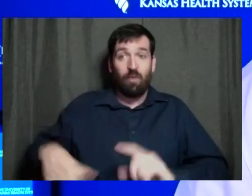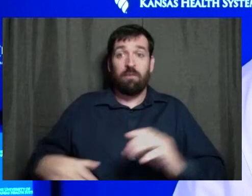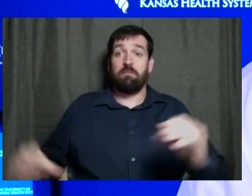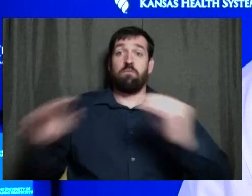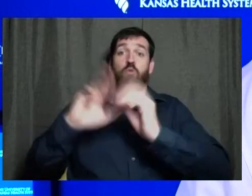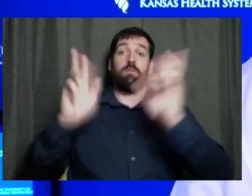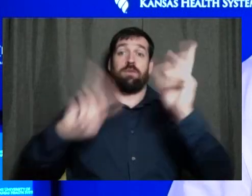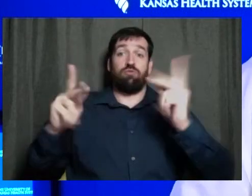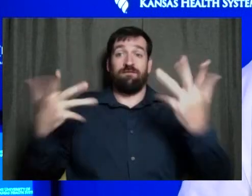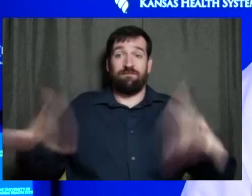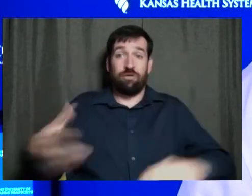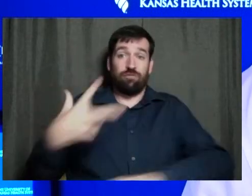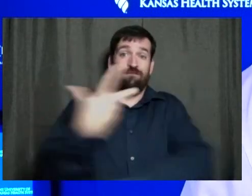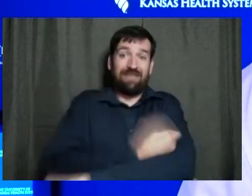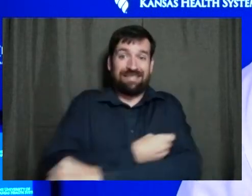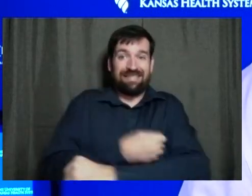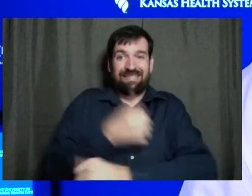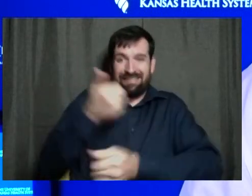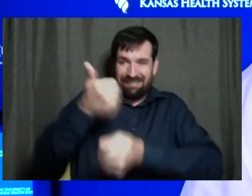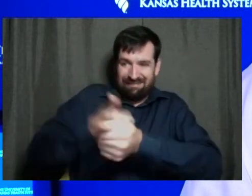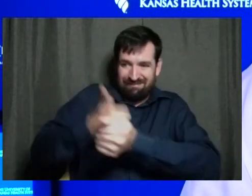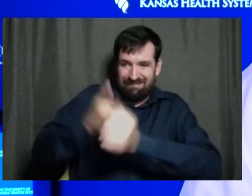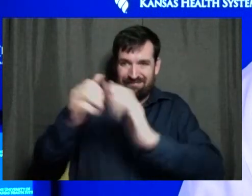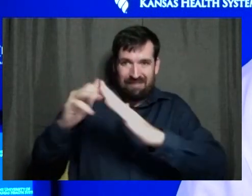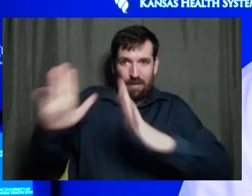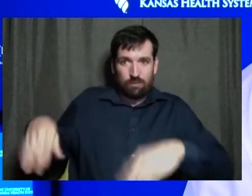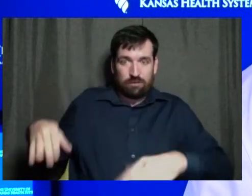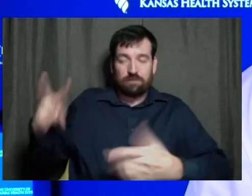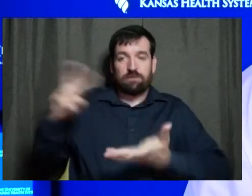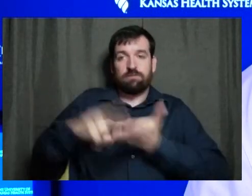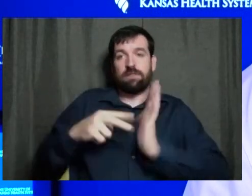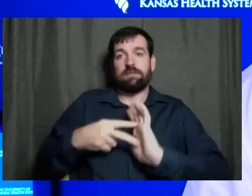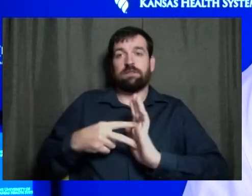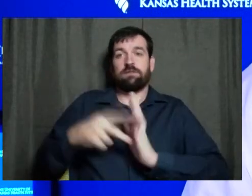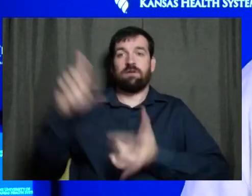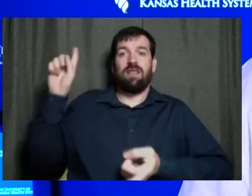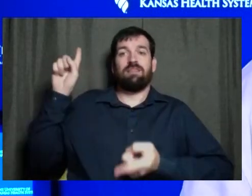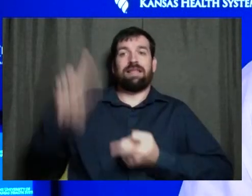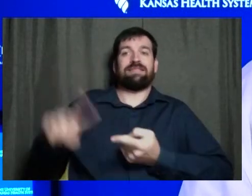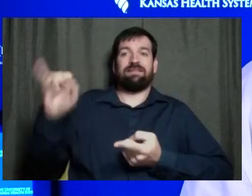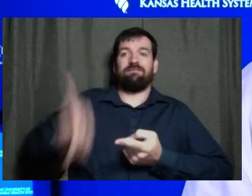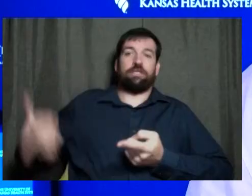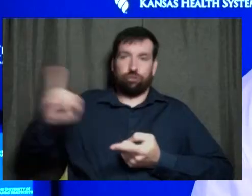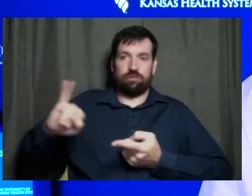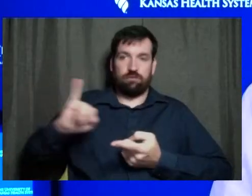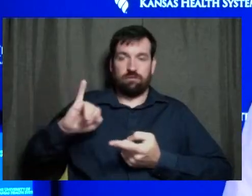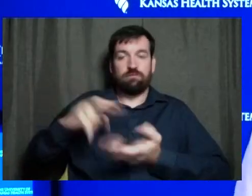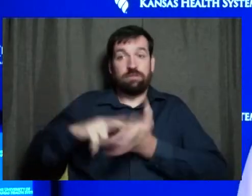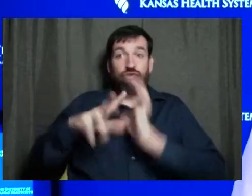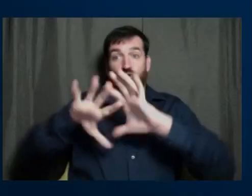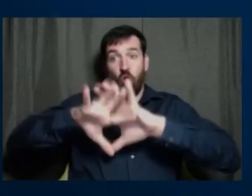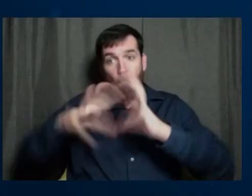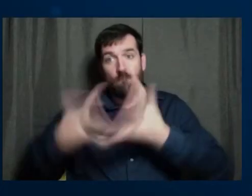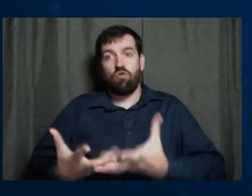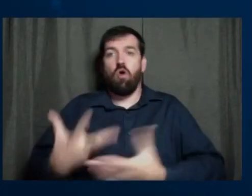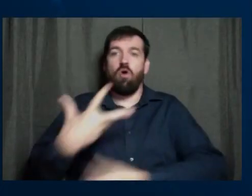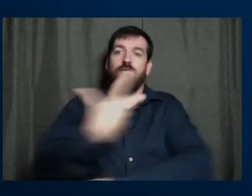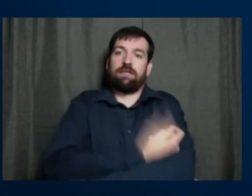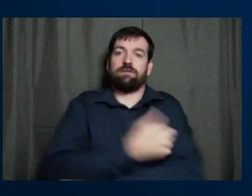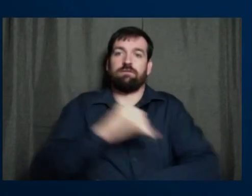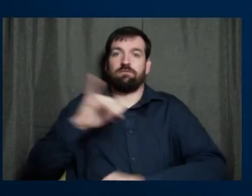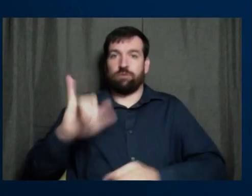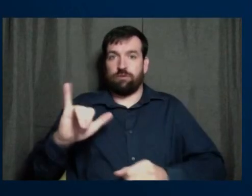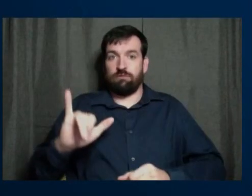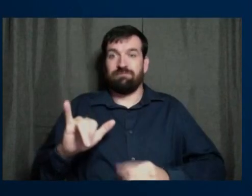in the house, the less infections you have. So overall vaccination is helping as well. All right, hang tight, kiddo. We're going to